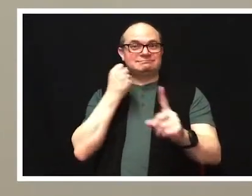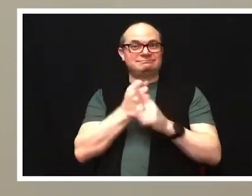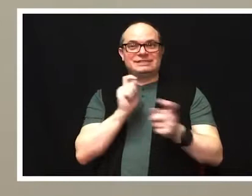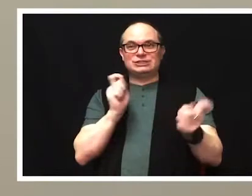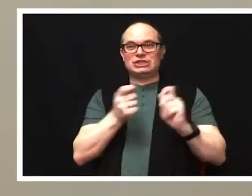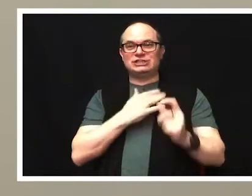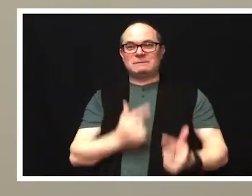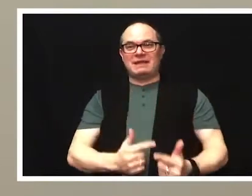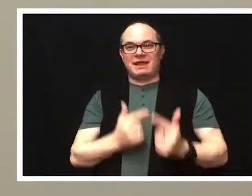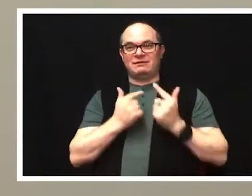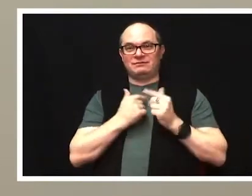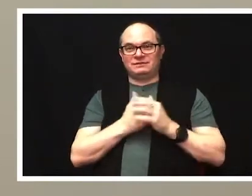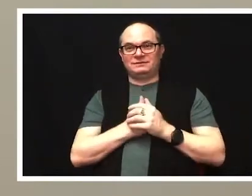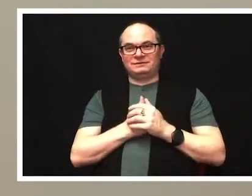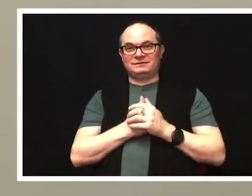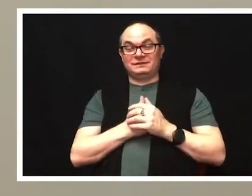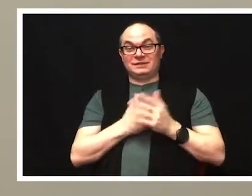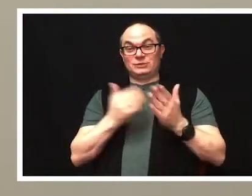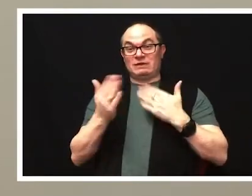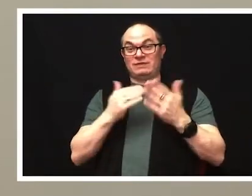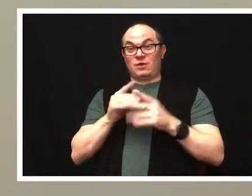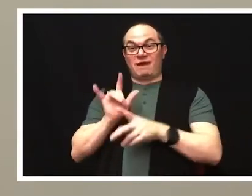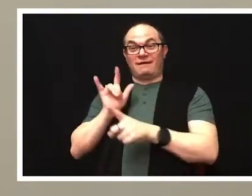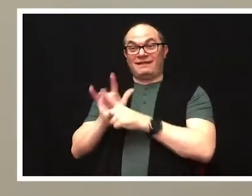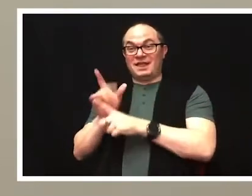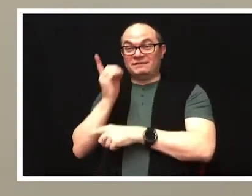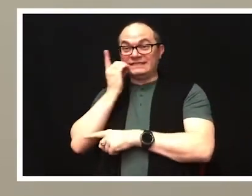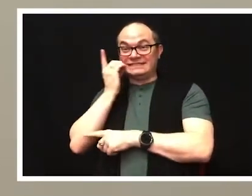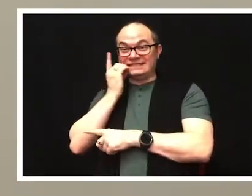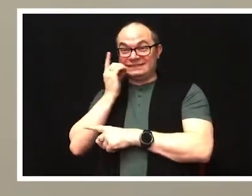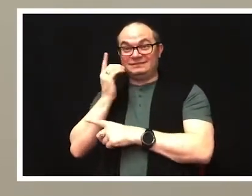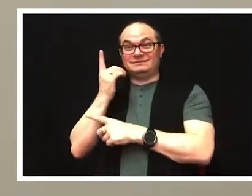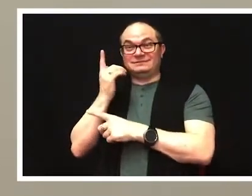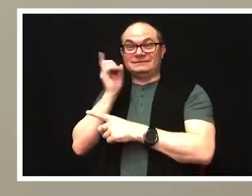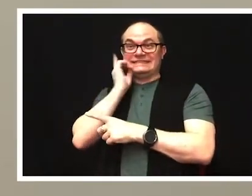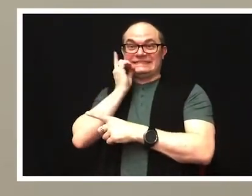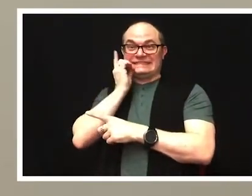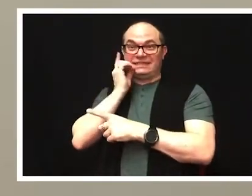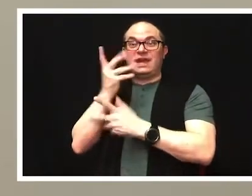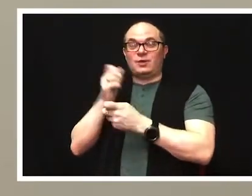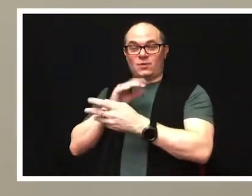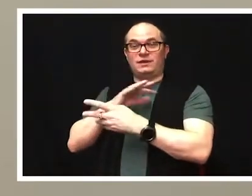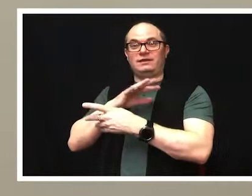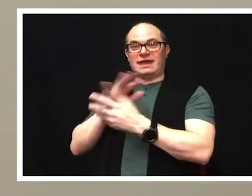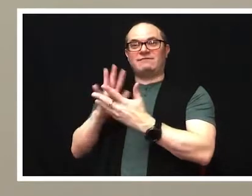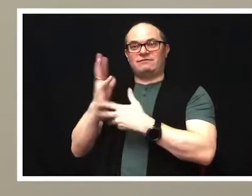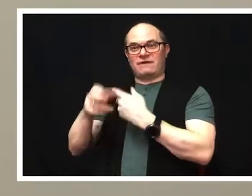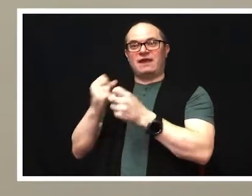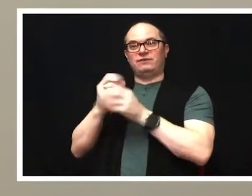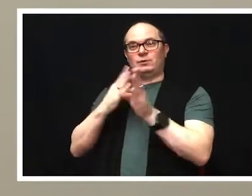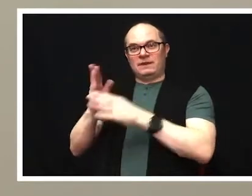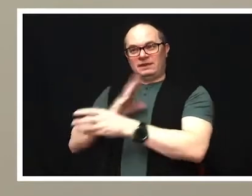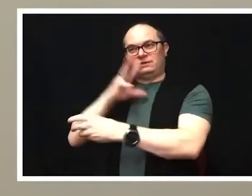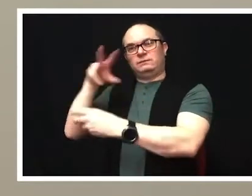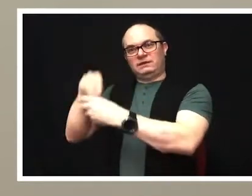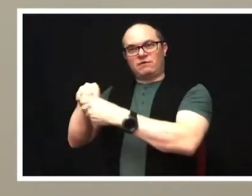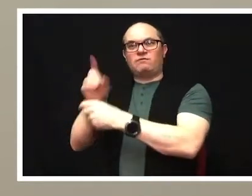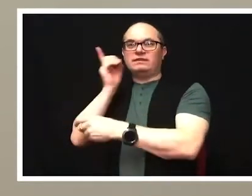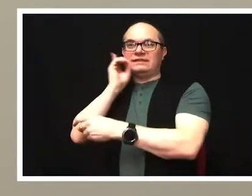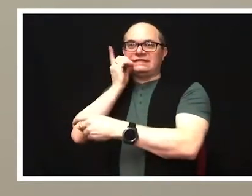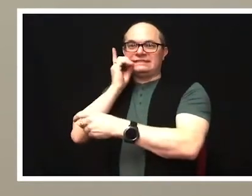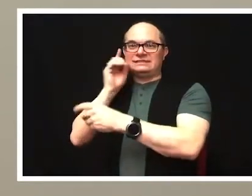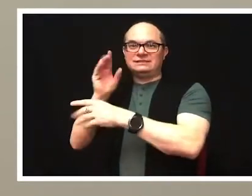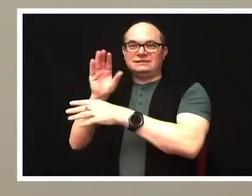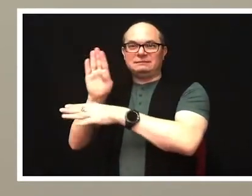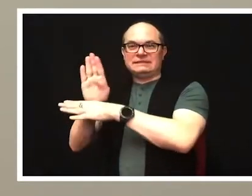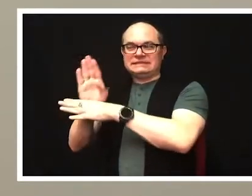life. So much so that as much as I loved Disney and wanted to follow my perfect 5-year plan to get there after graduation,